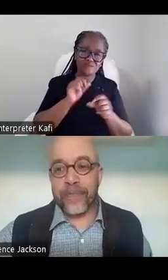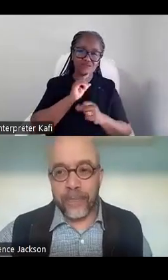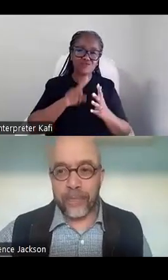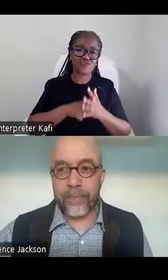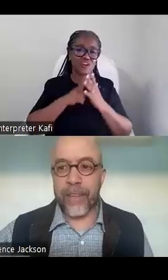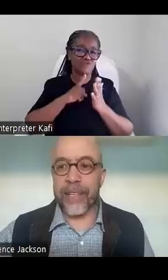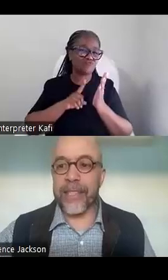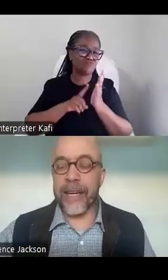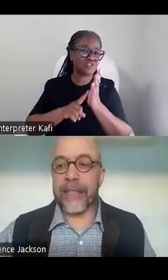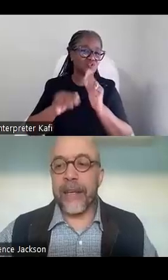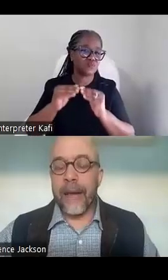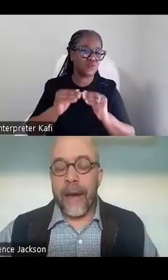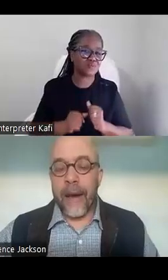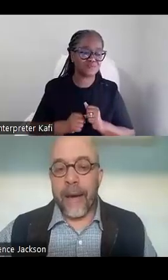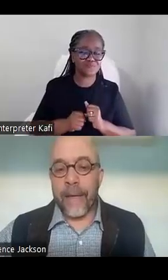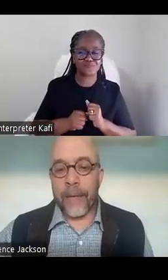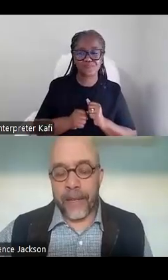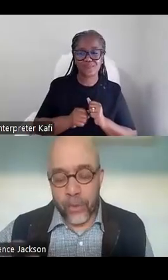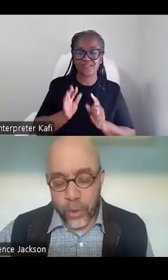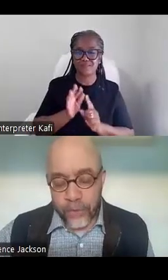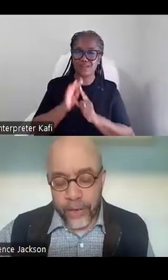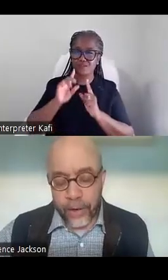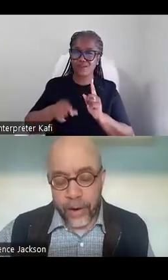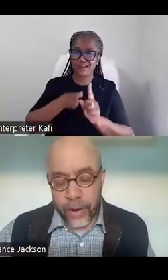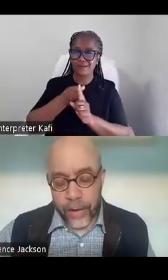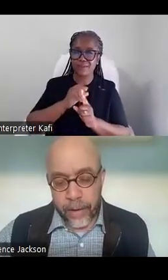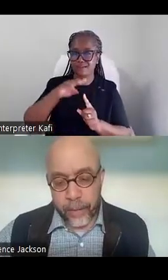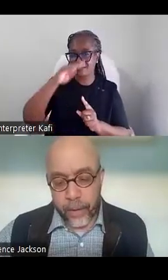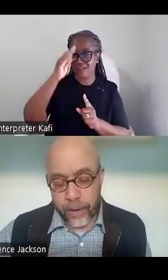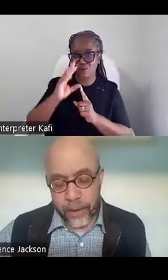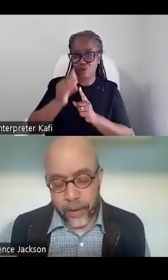slides is that, and I do want to thank